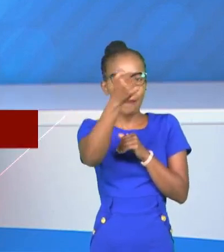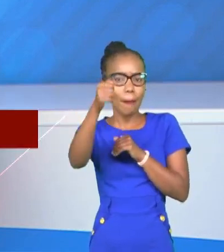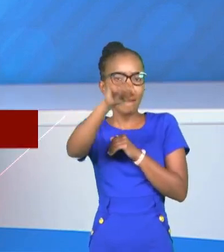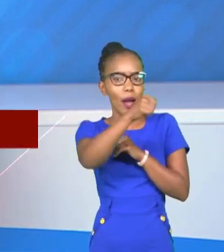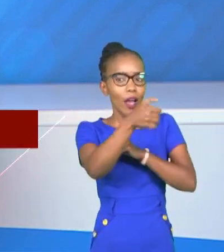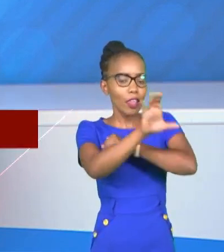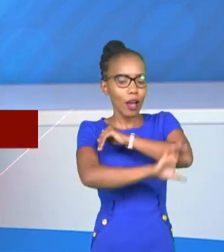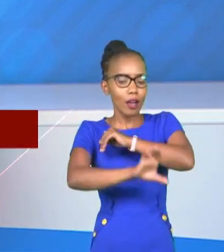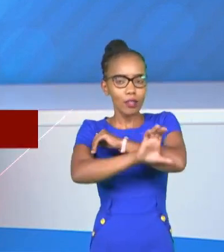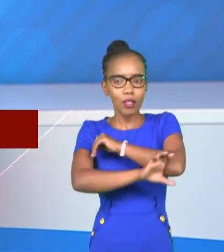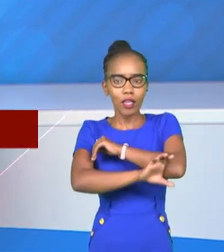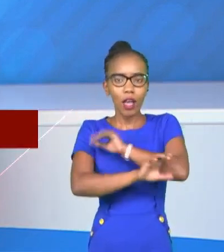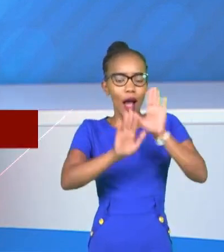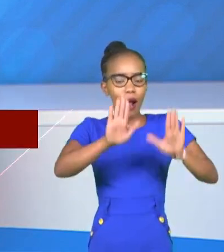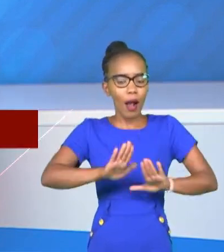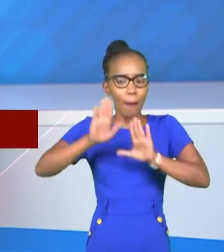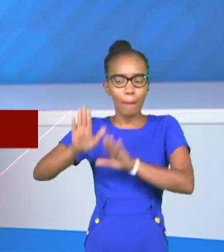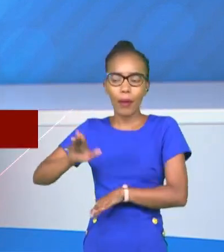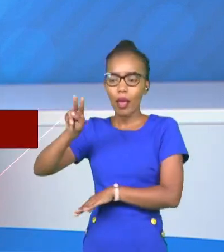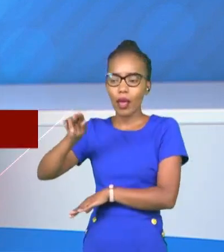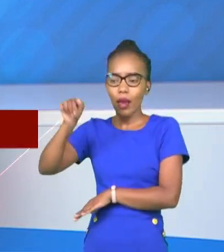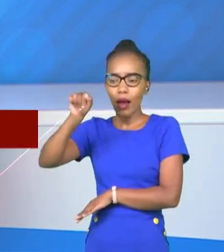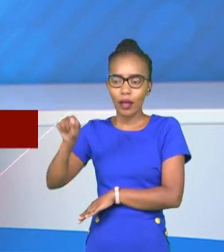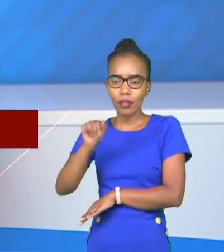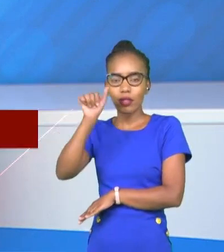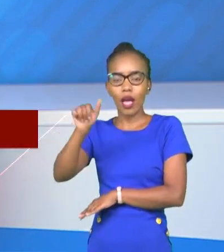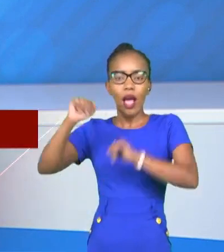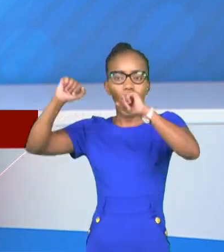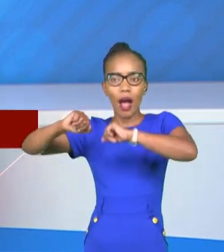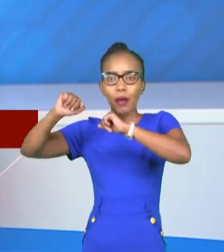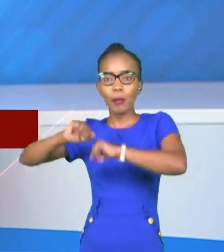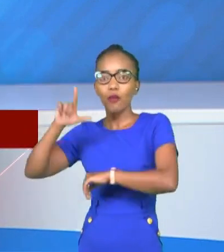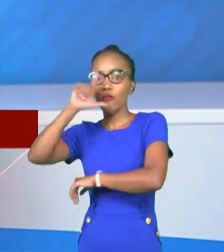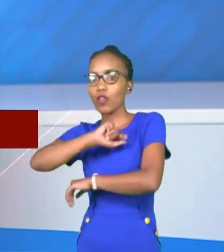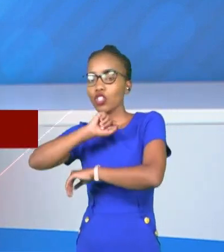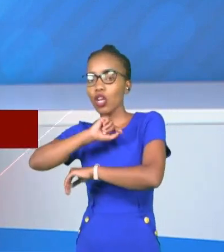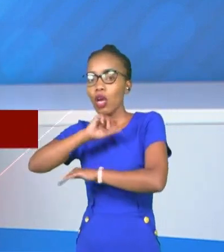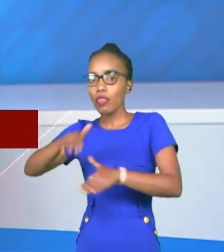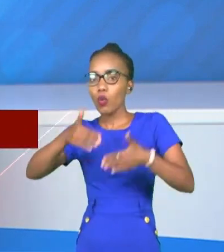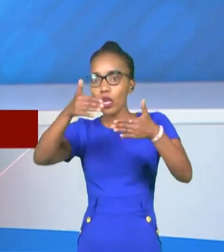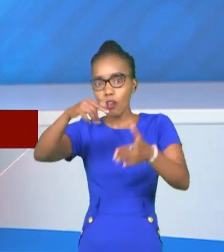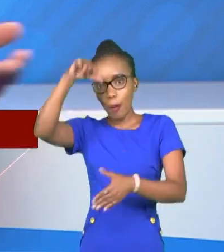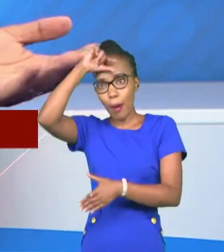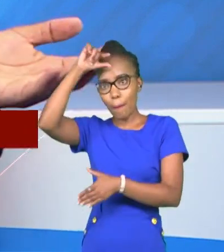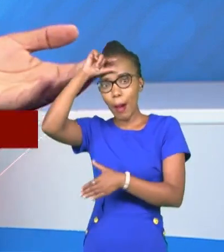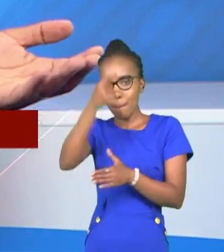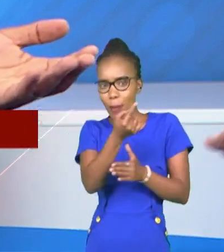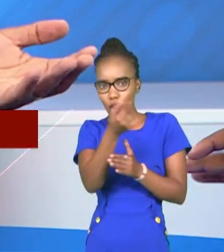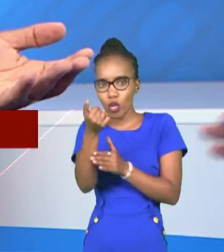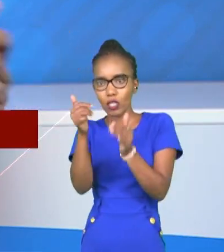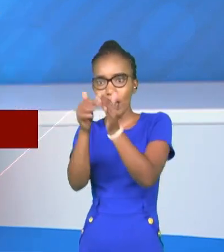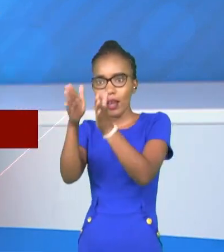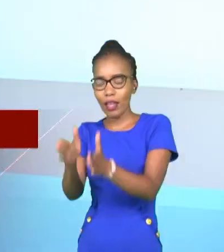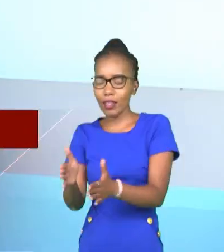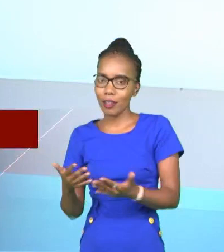the NASA. And after all the agreements that he'll be given the minority, he was removed.